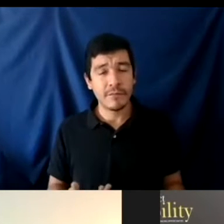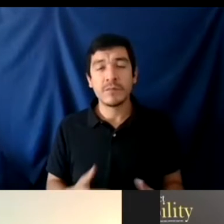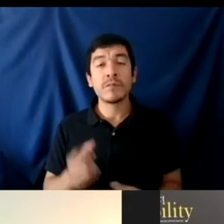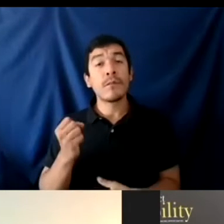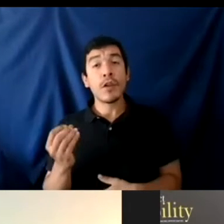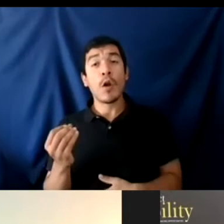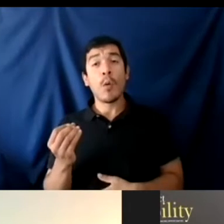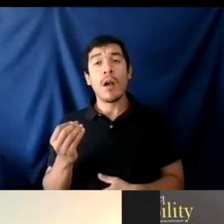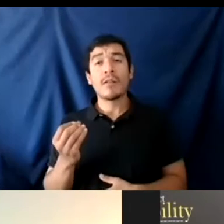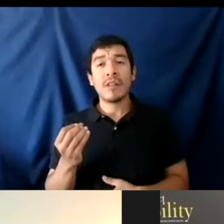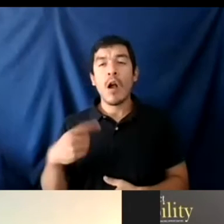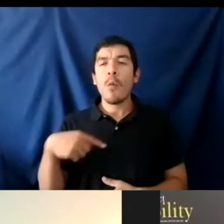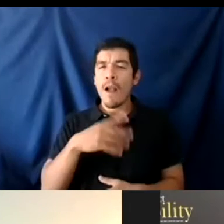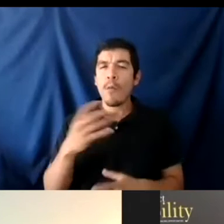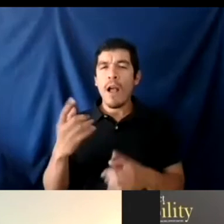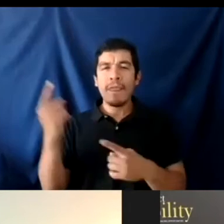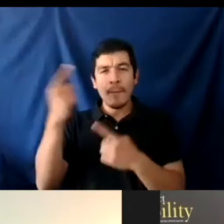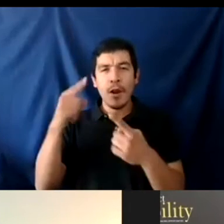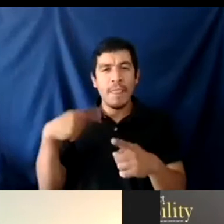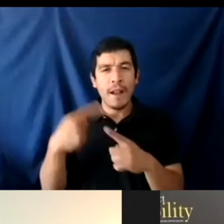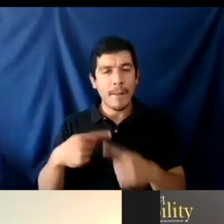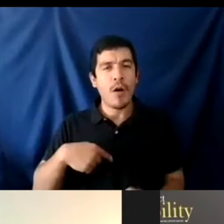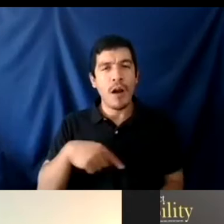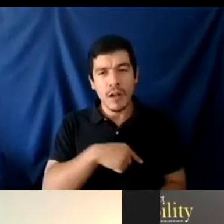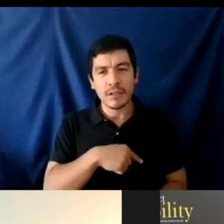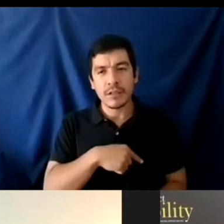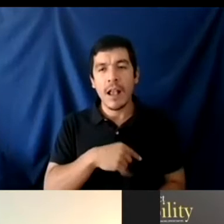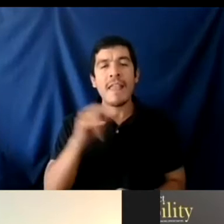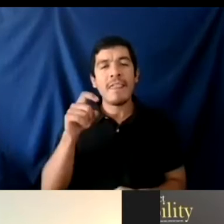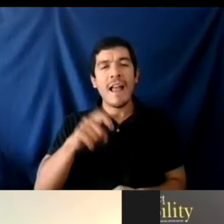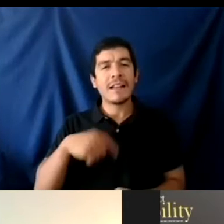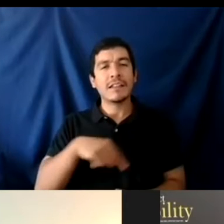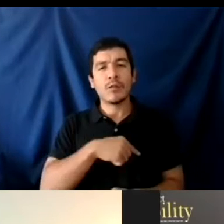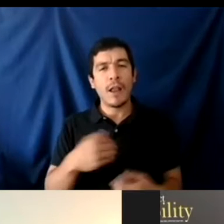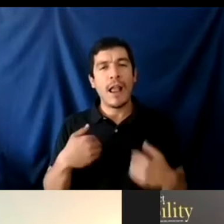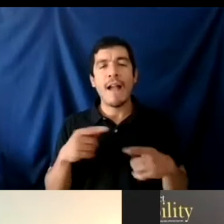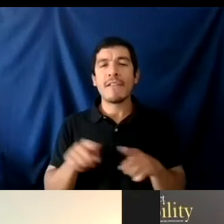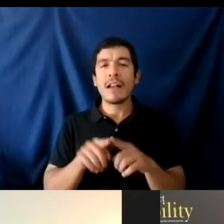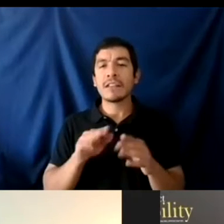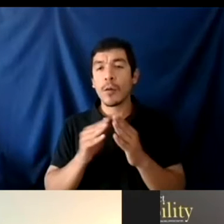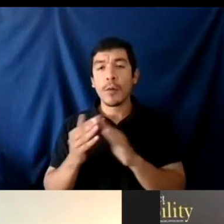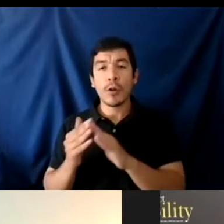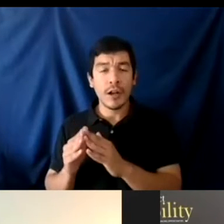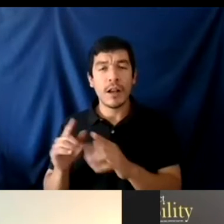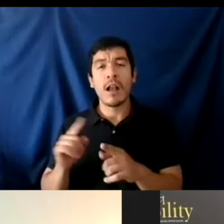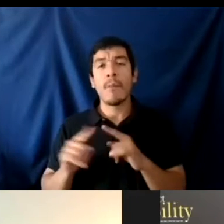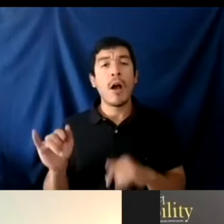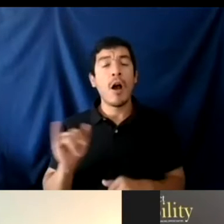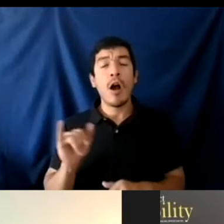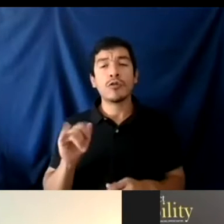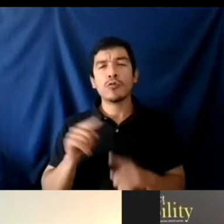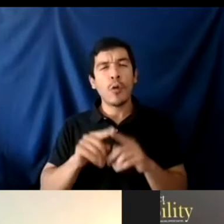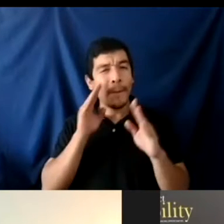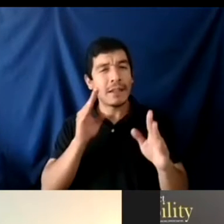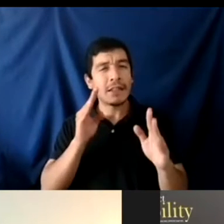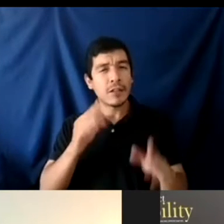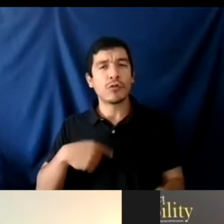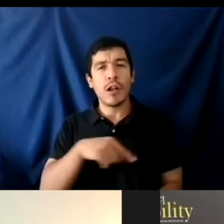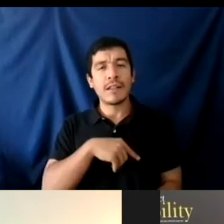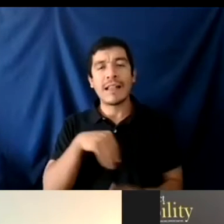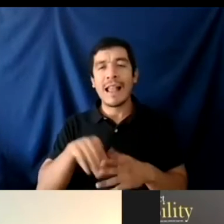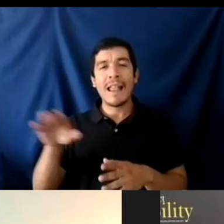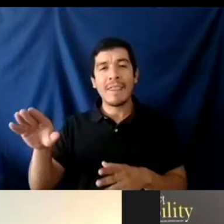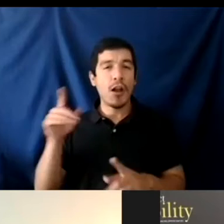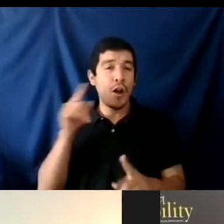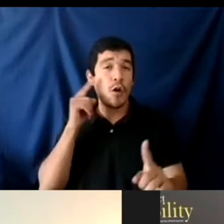So campaigns, we want them to think about the needs that we have as a community, and to pay attention to that in their elections